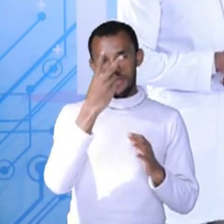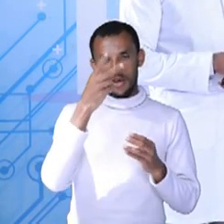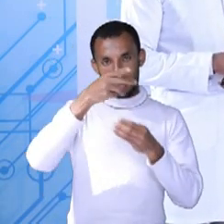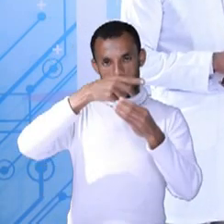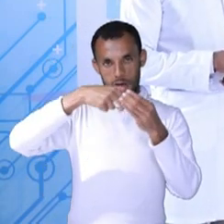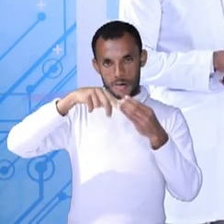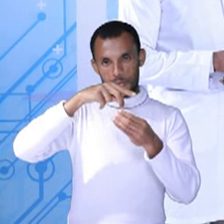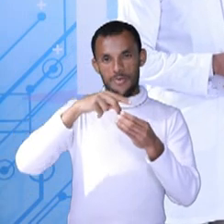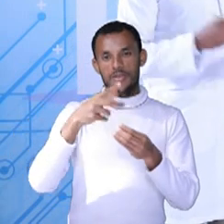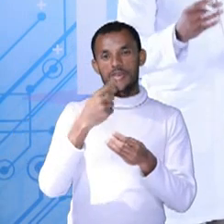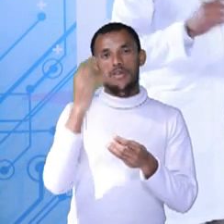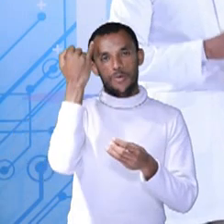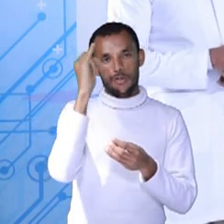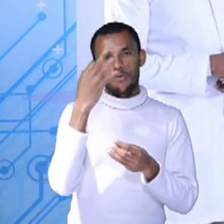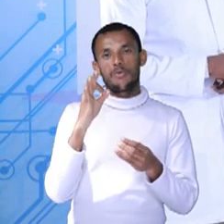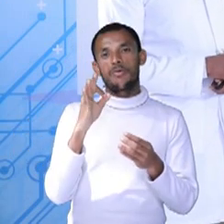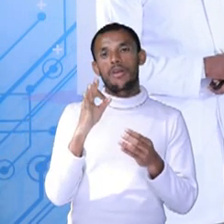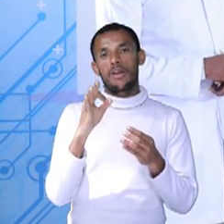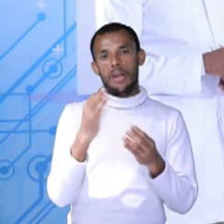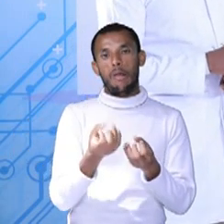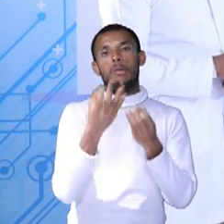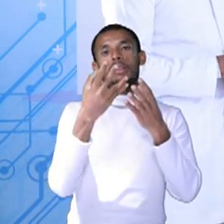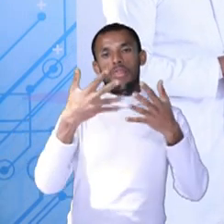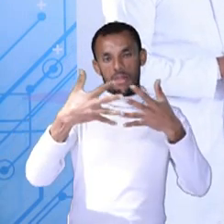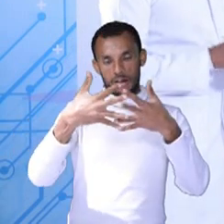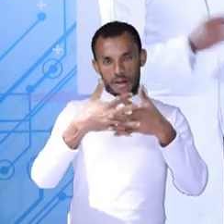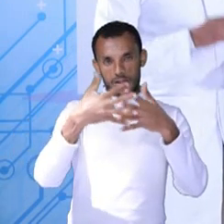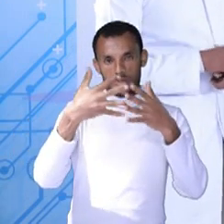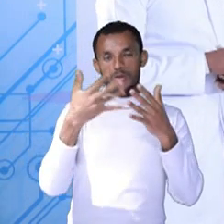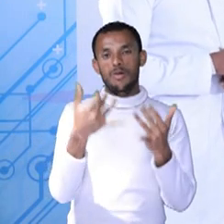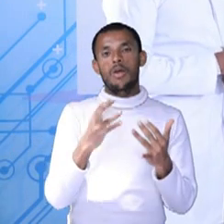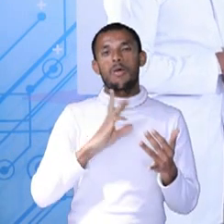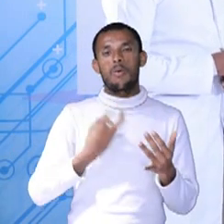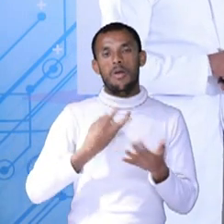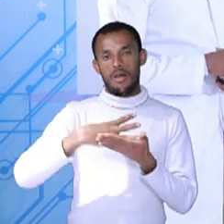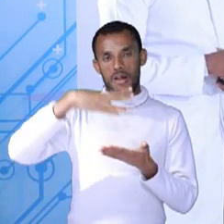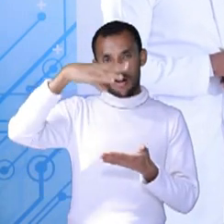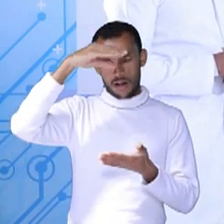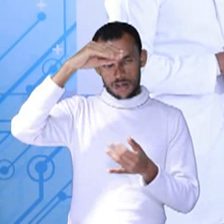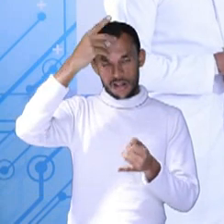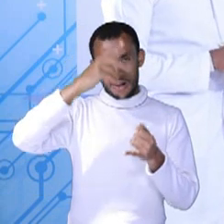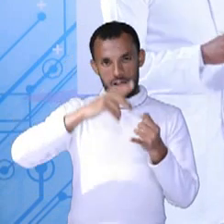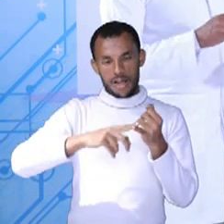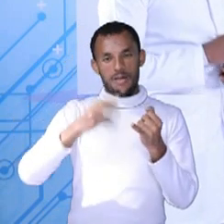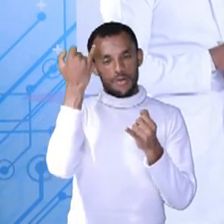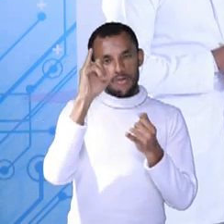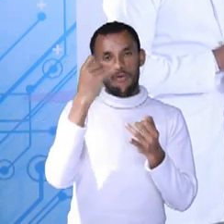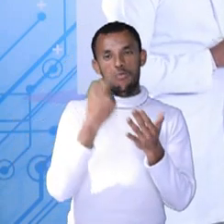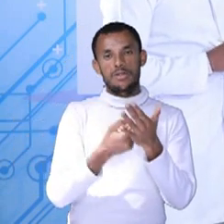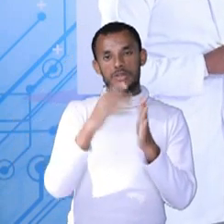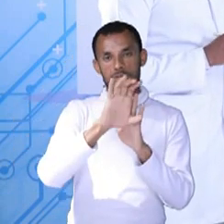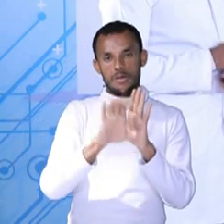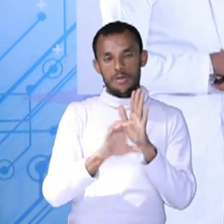about the concept of definite integral. Today, we'll continue to the last concept of this